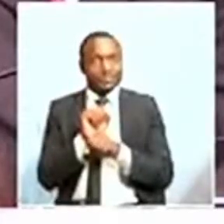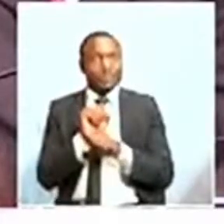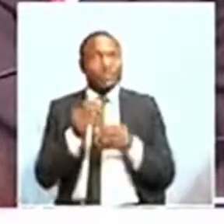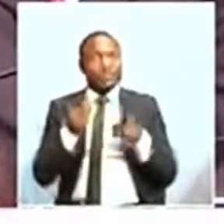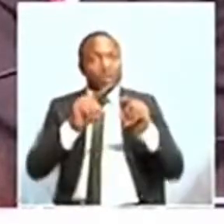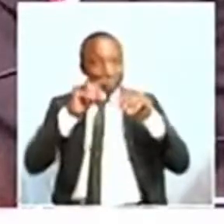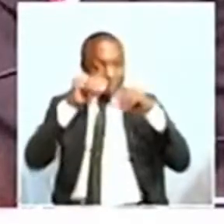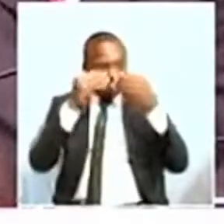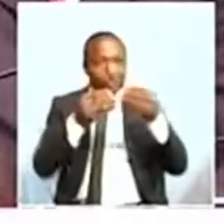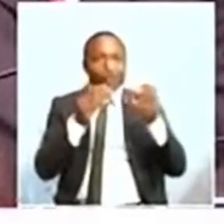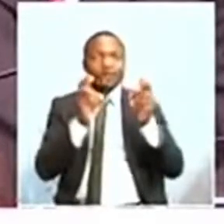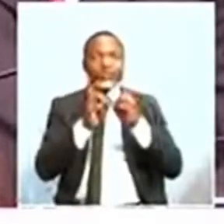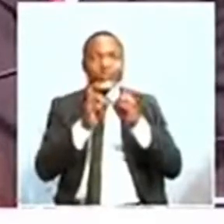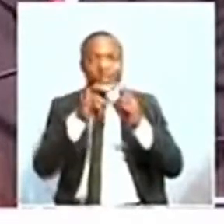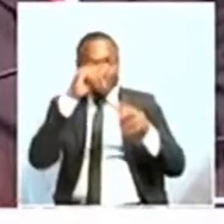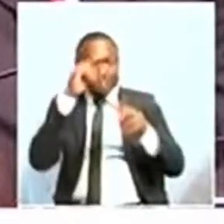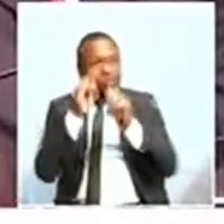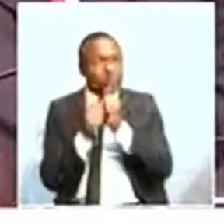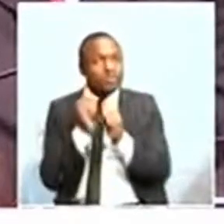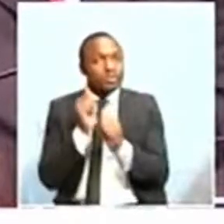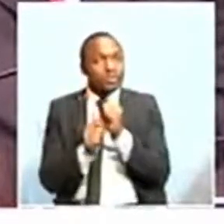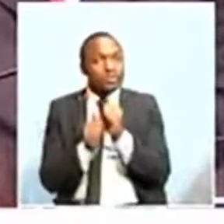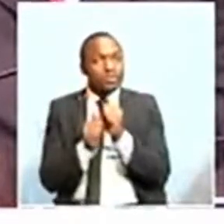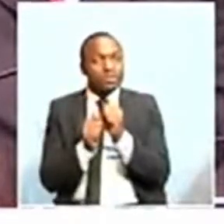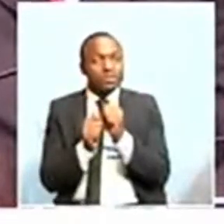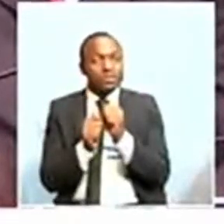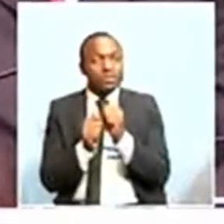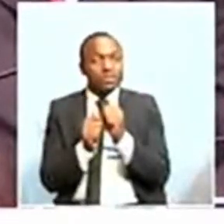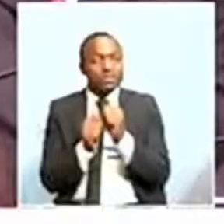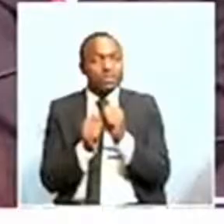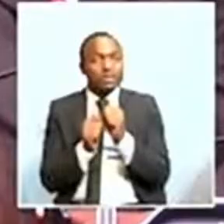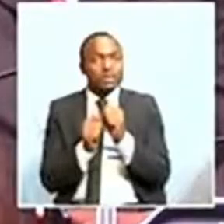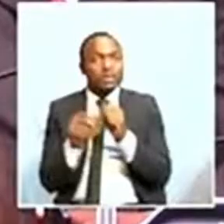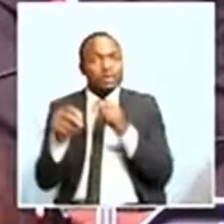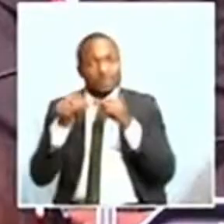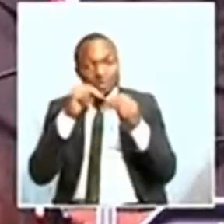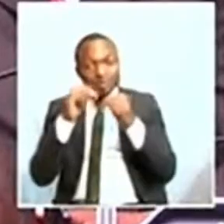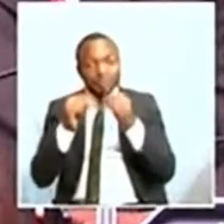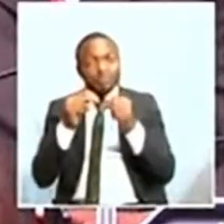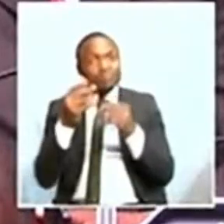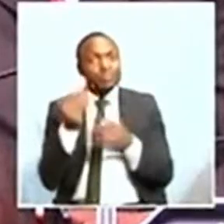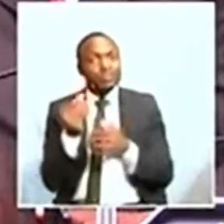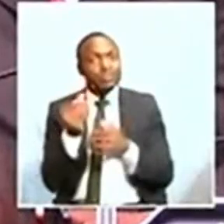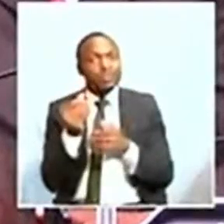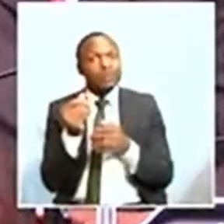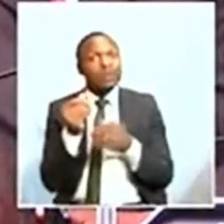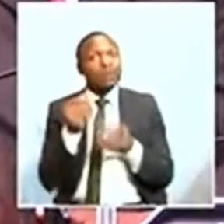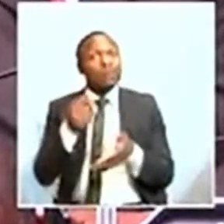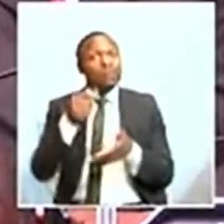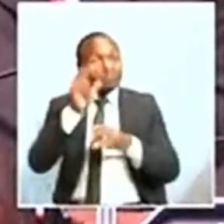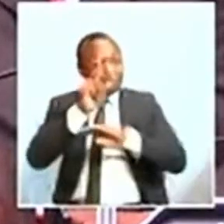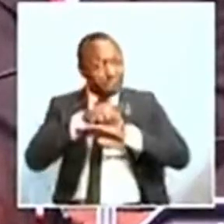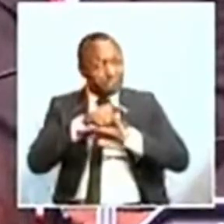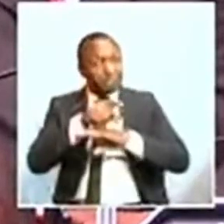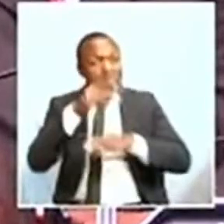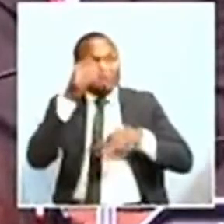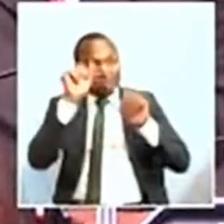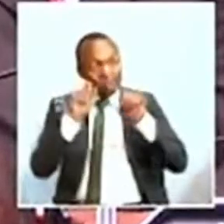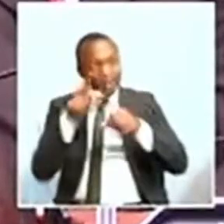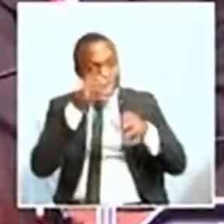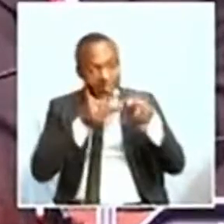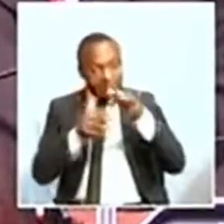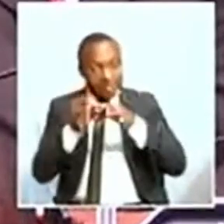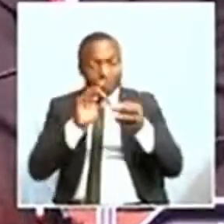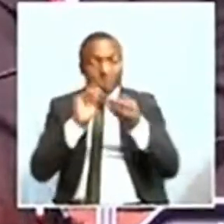contract? Is it to do with the negotiated amount for the contract? Probably if you could shed light on that.